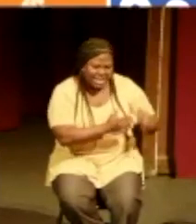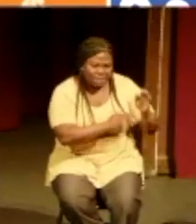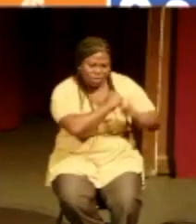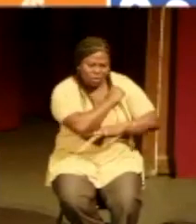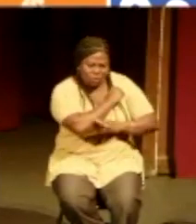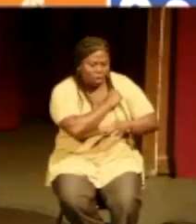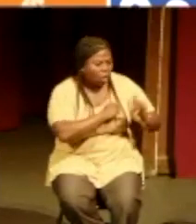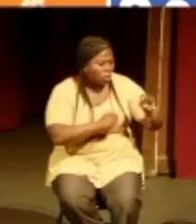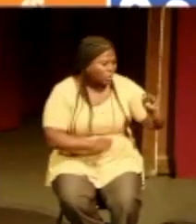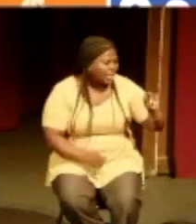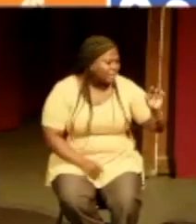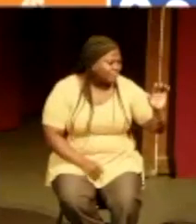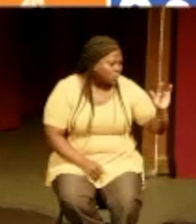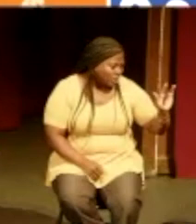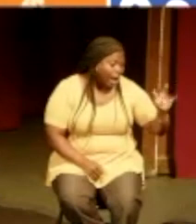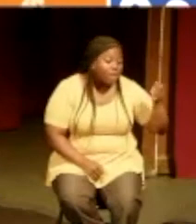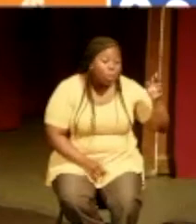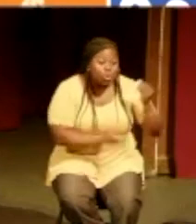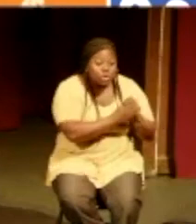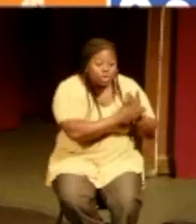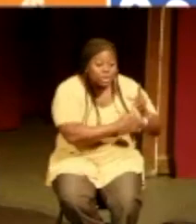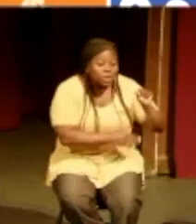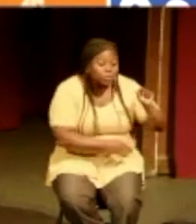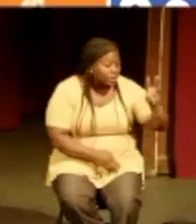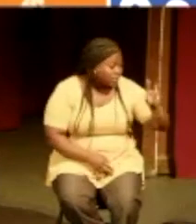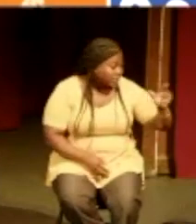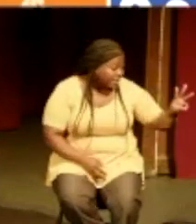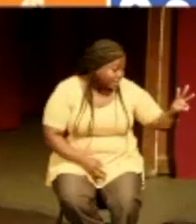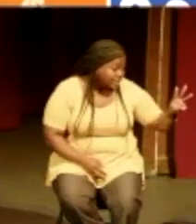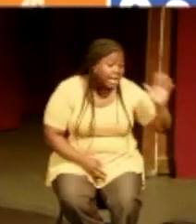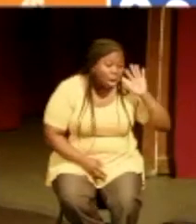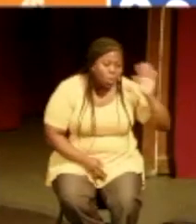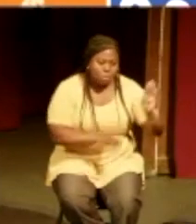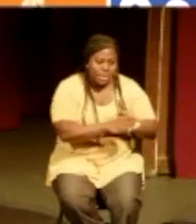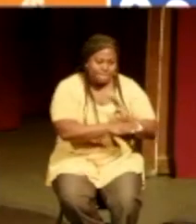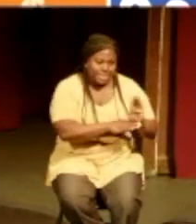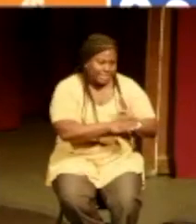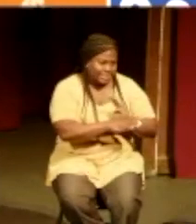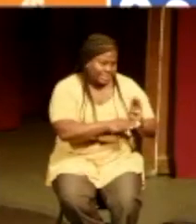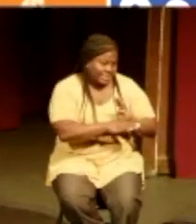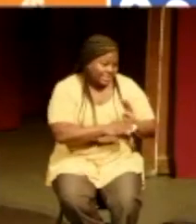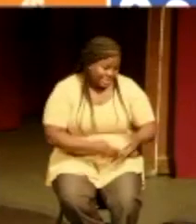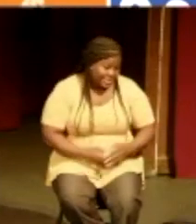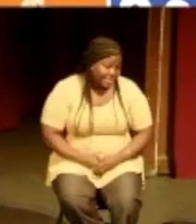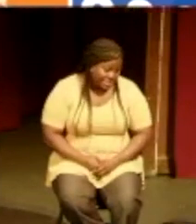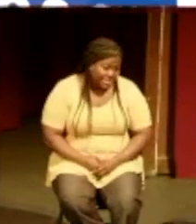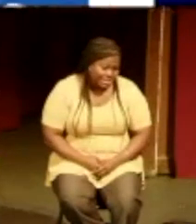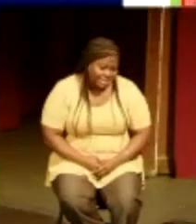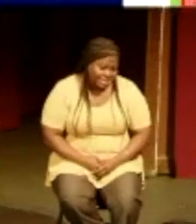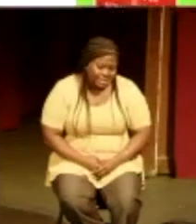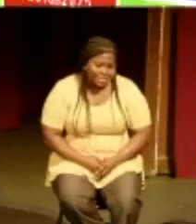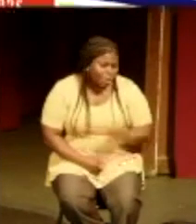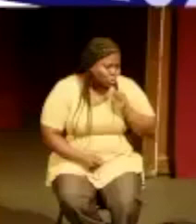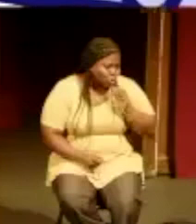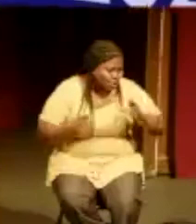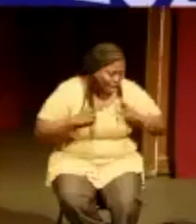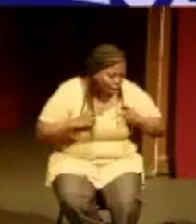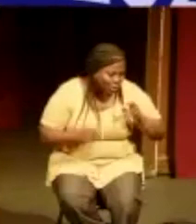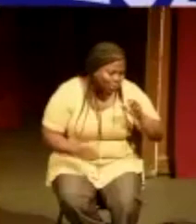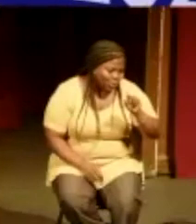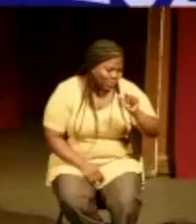the spring of 2026. So it's going to be a busy couple of years. So put off that retirement for another couple of